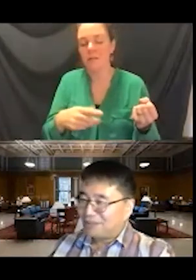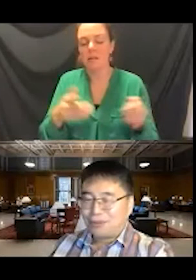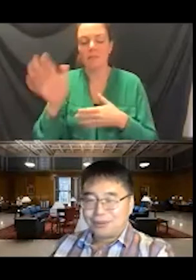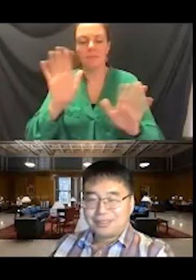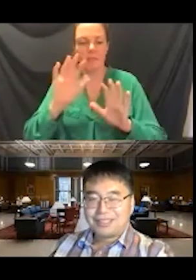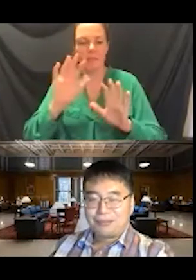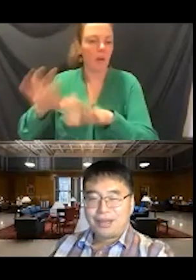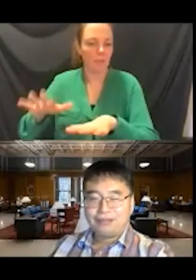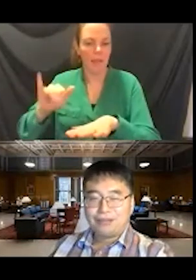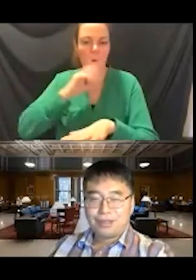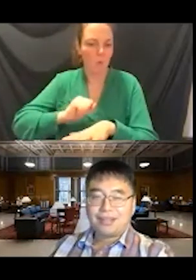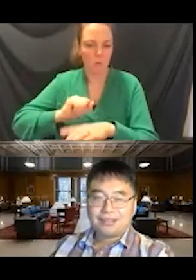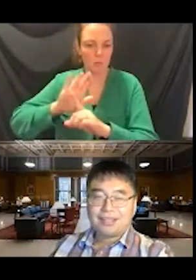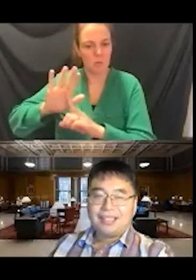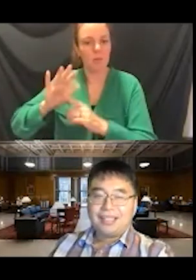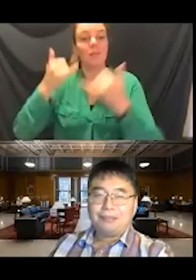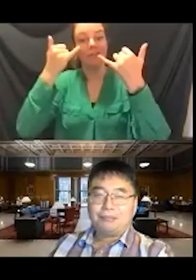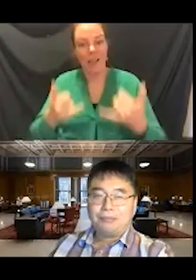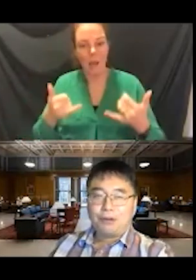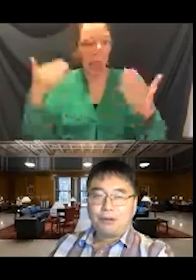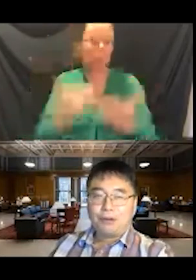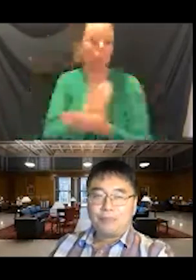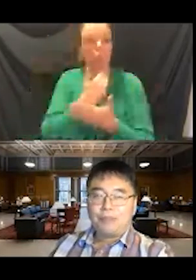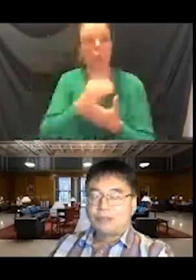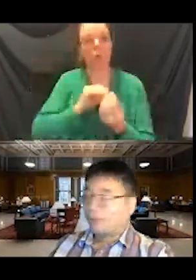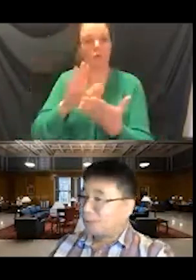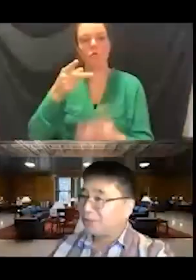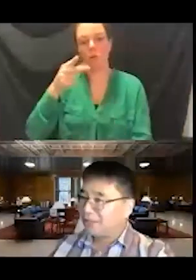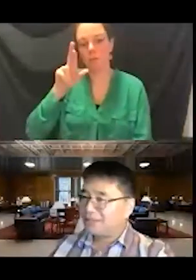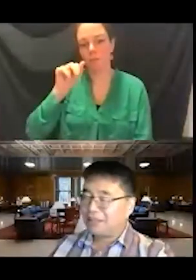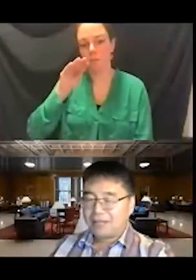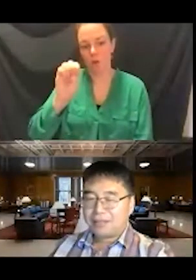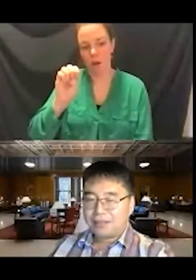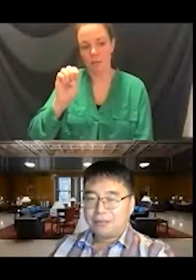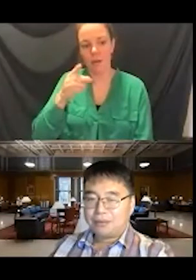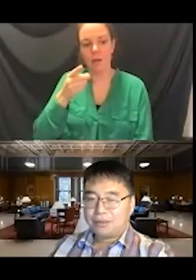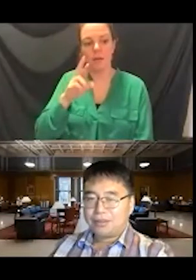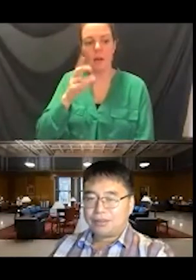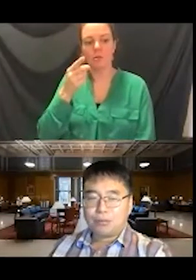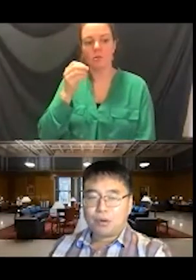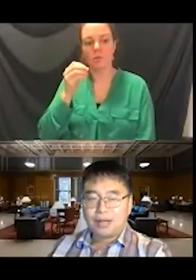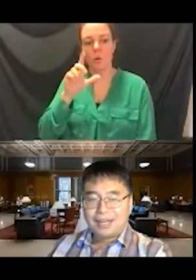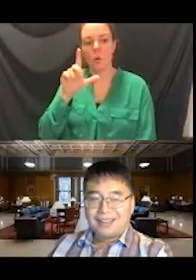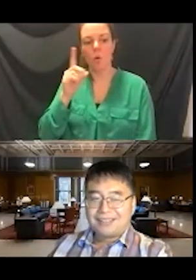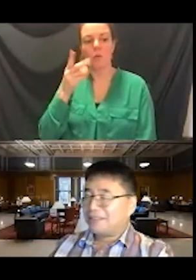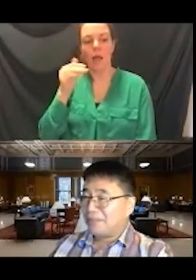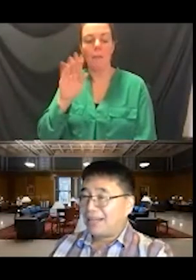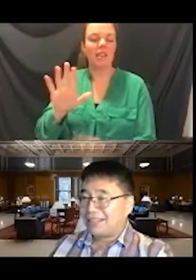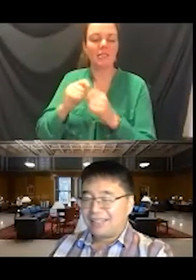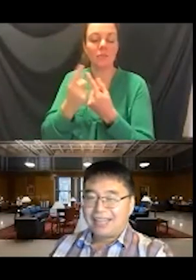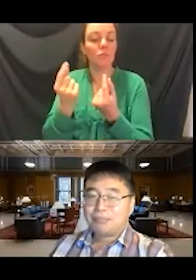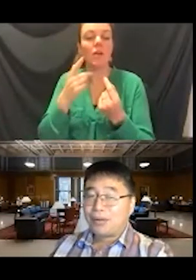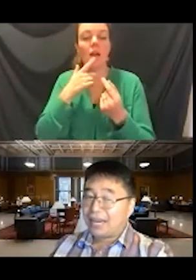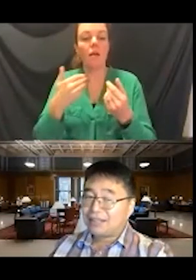you know, old way of doing this, you know, what Dr. Oldham and his team has been able to do is do more